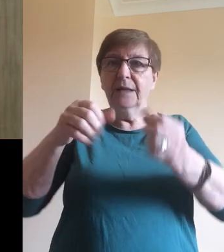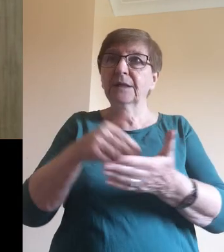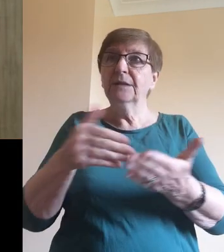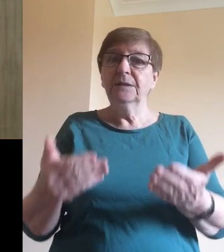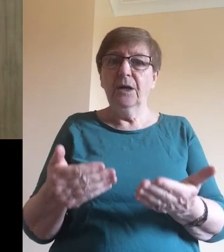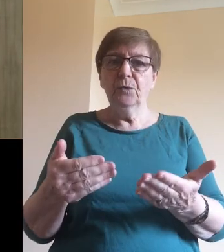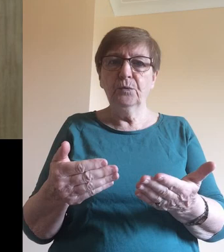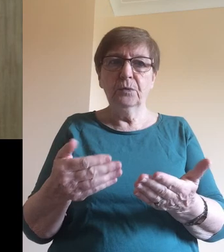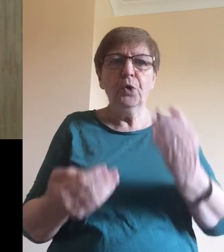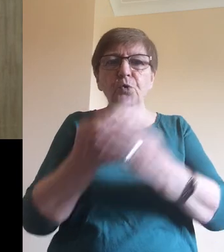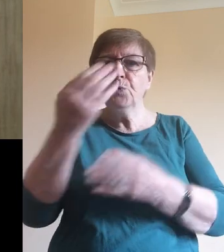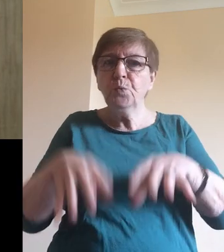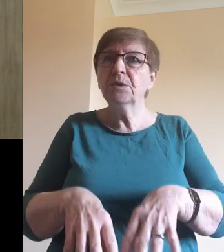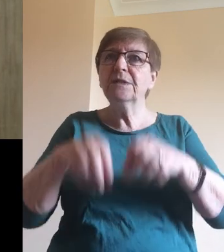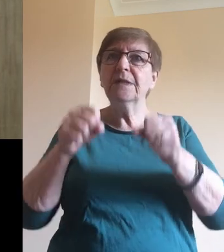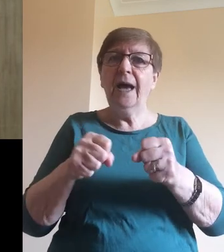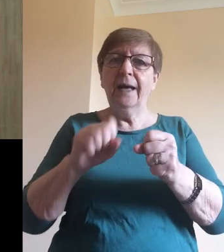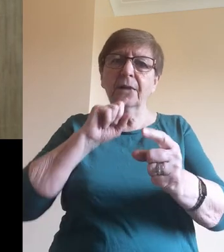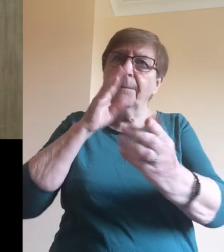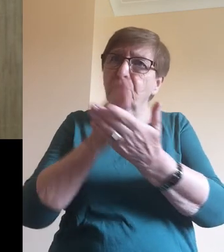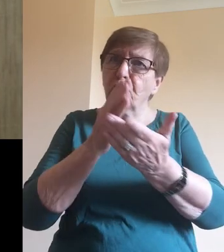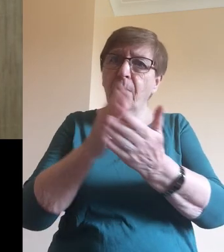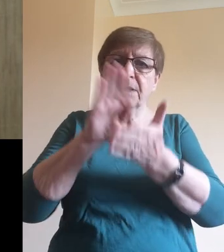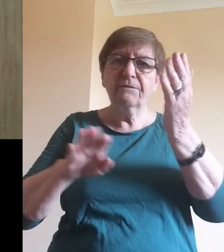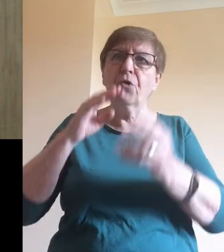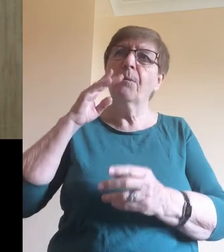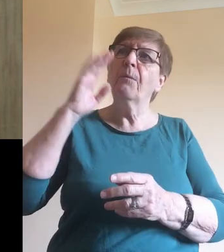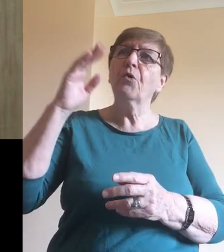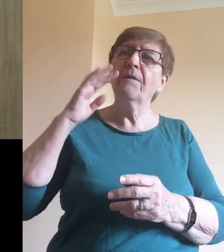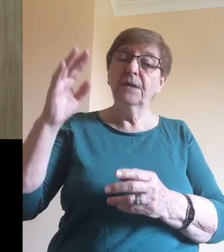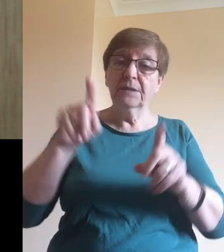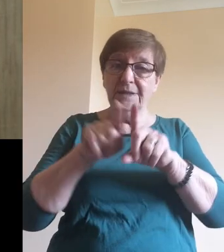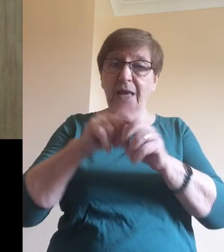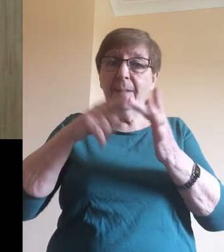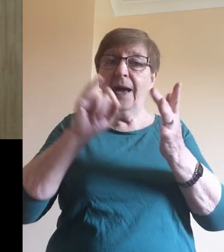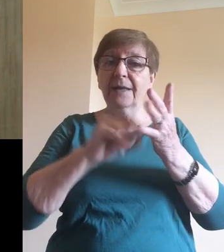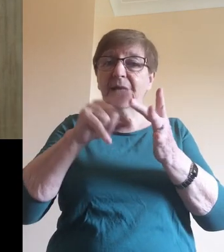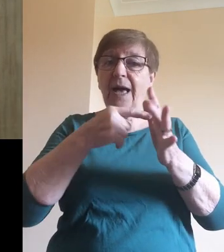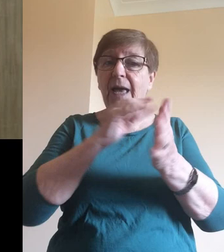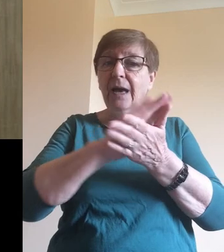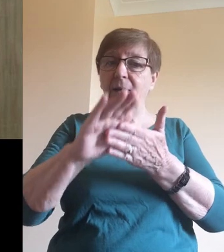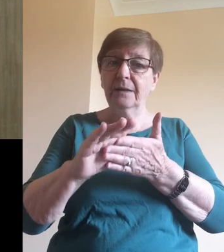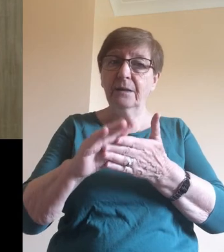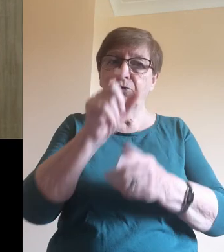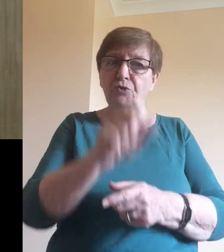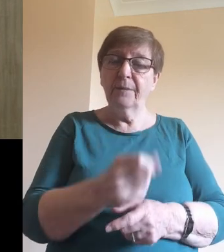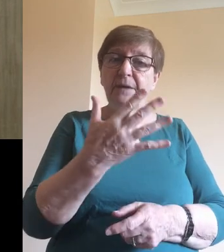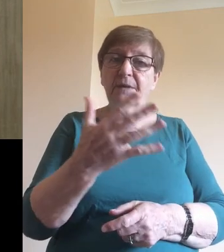fresh start promised in the Old Testament prophets, not least promised in Isaiah chapter 55.